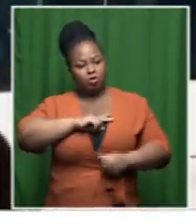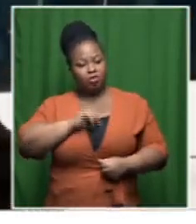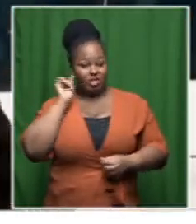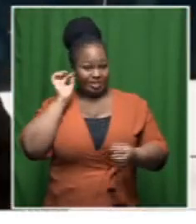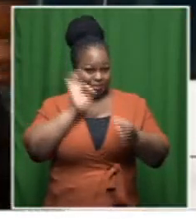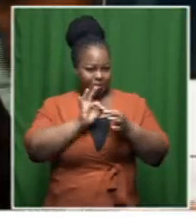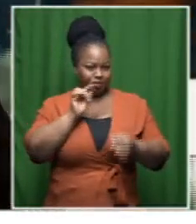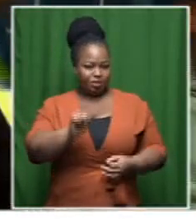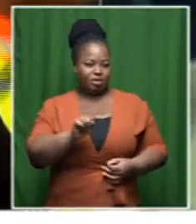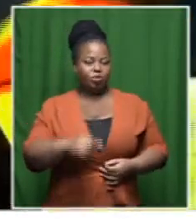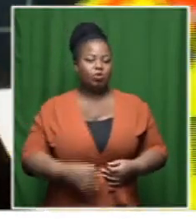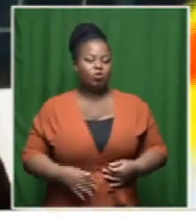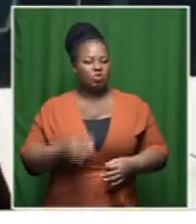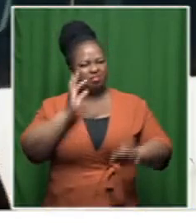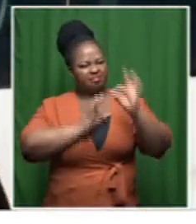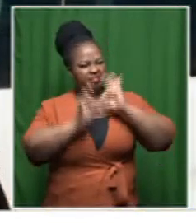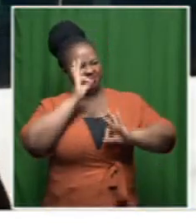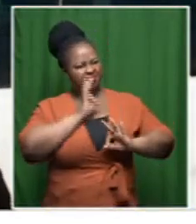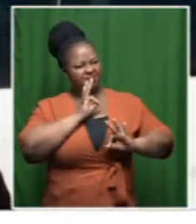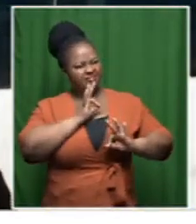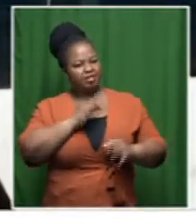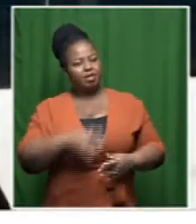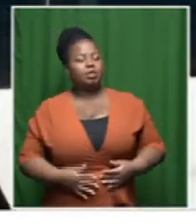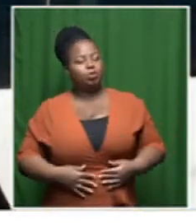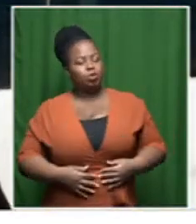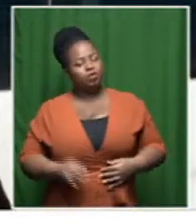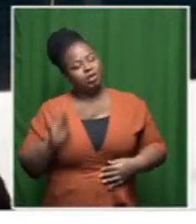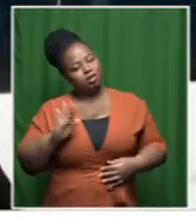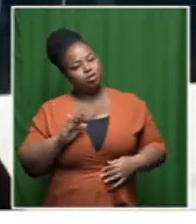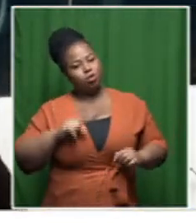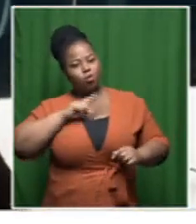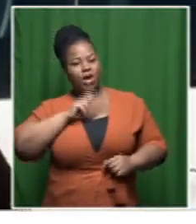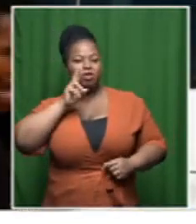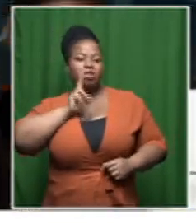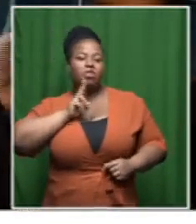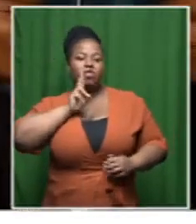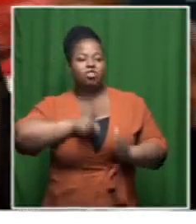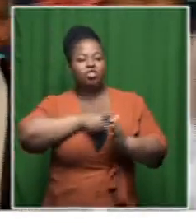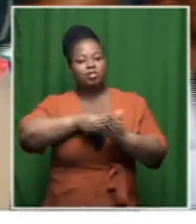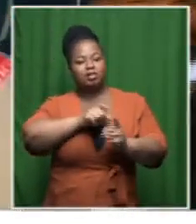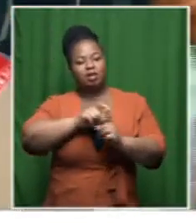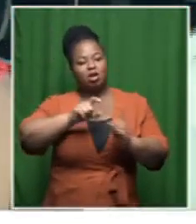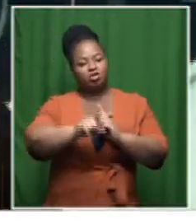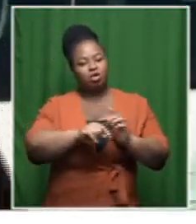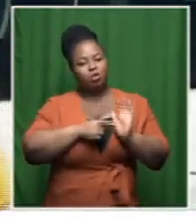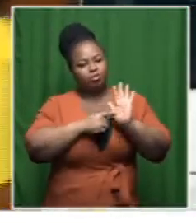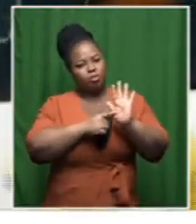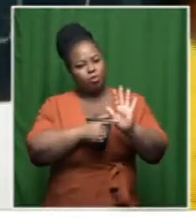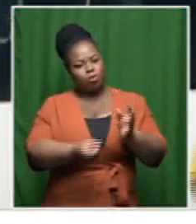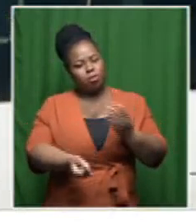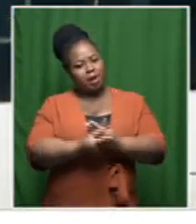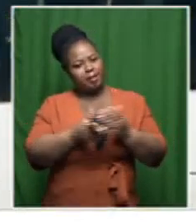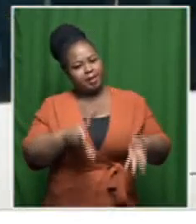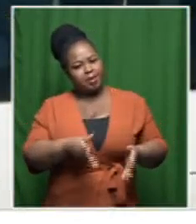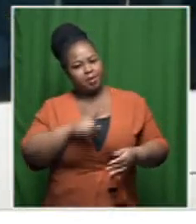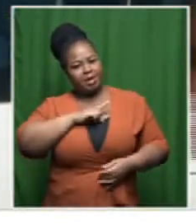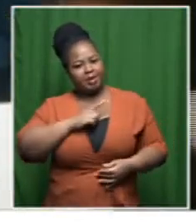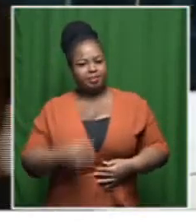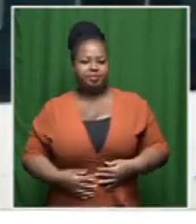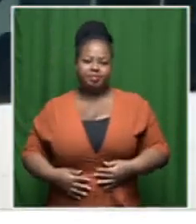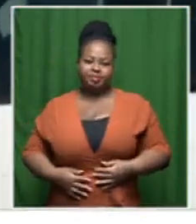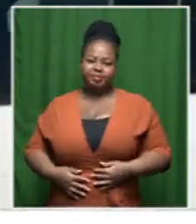particular. Just speak to us about the significance of this particular Reed Dance and why it is held here at Umkhanyakude districts. Yes, they